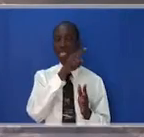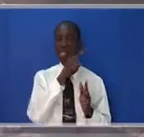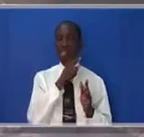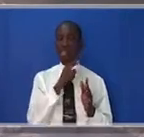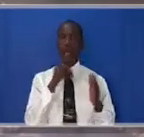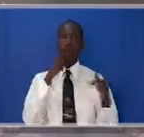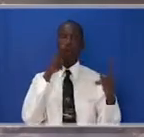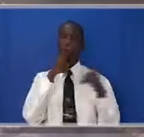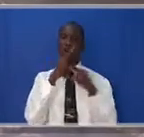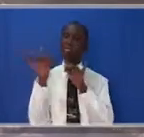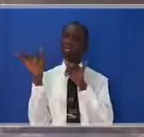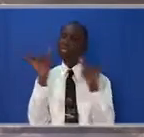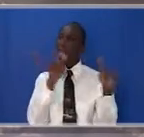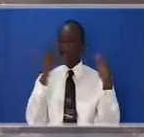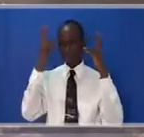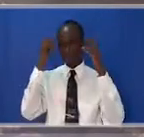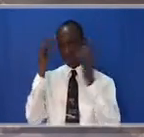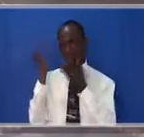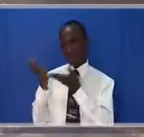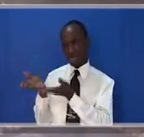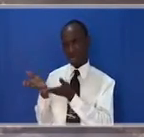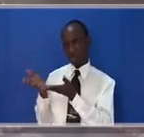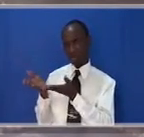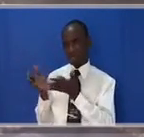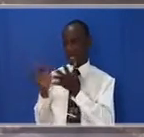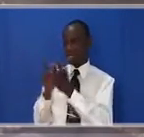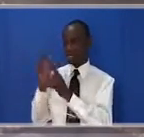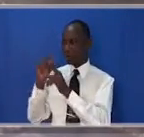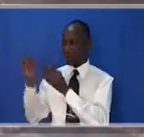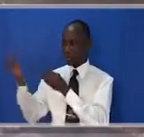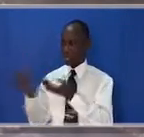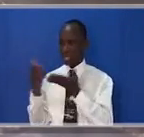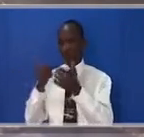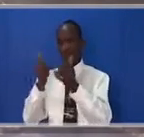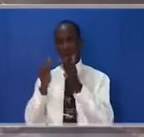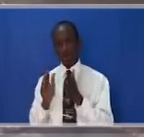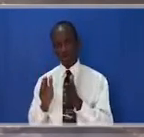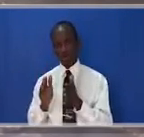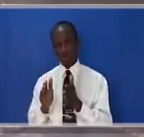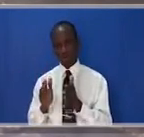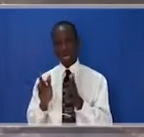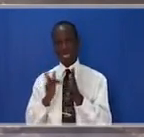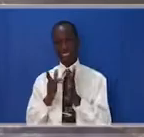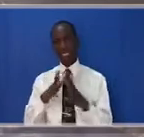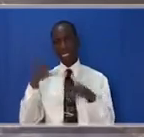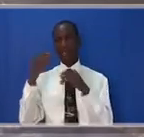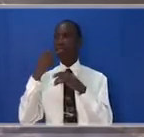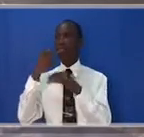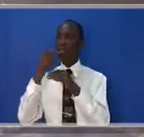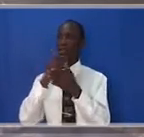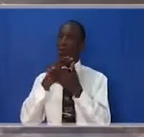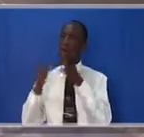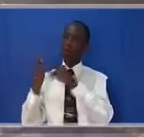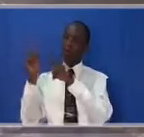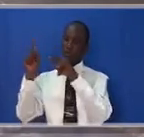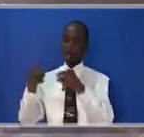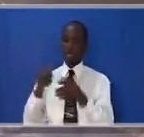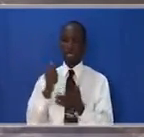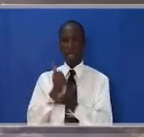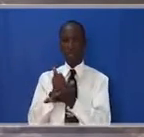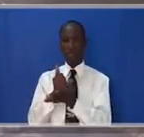Machley. And I Jesus back and said, we be a na all corner, or Mahon Cron Cron back to us. But